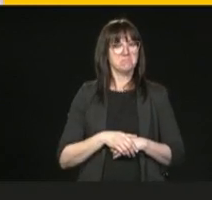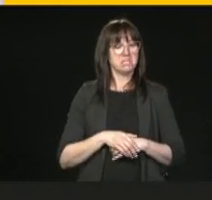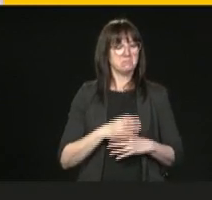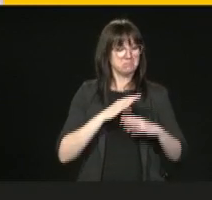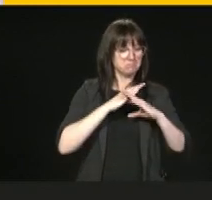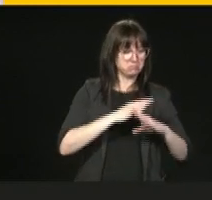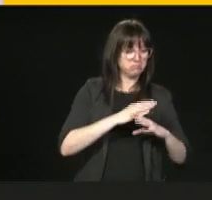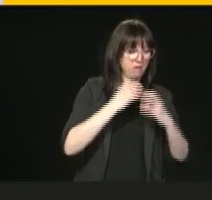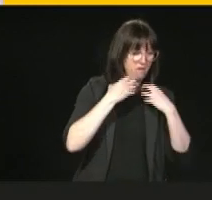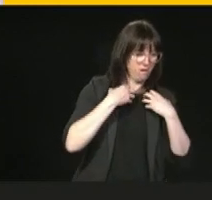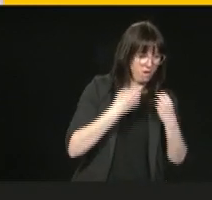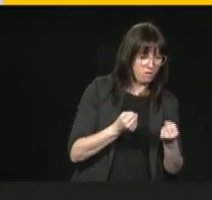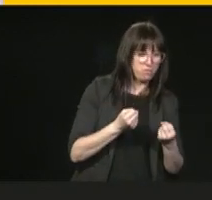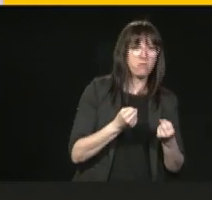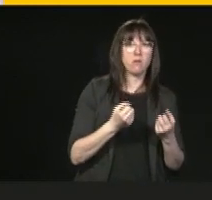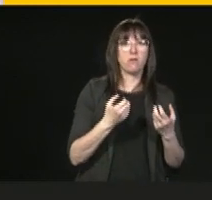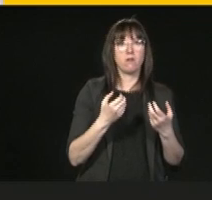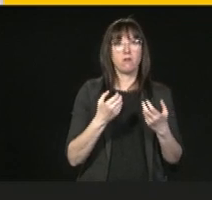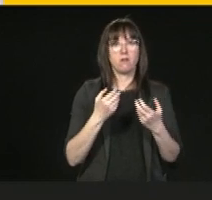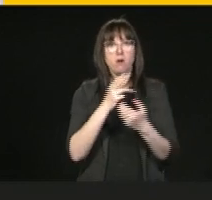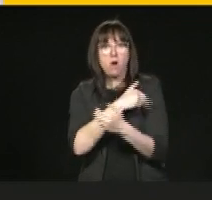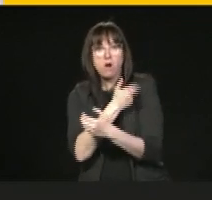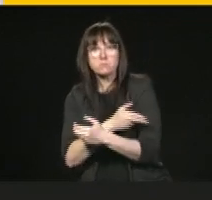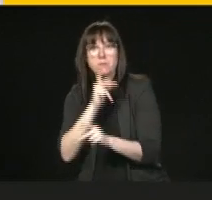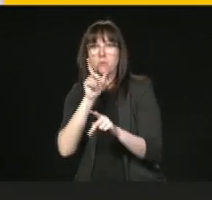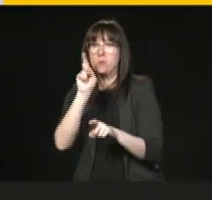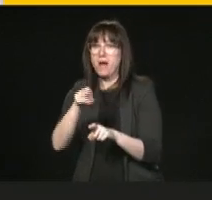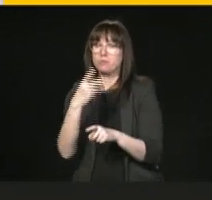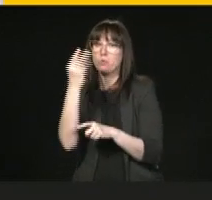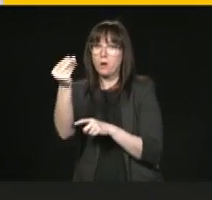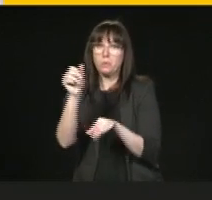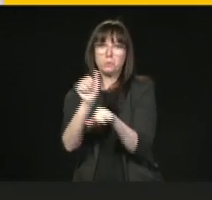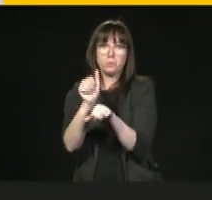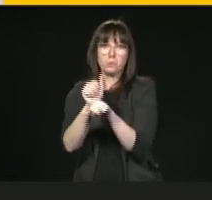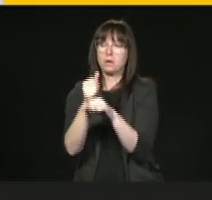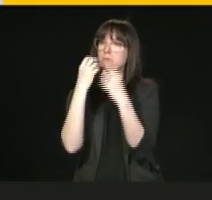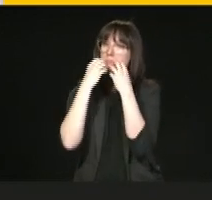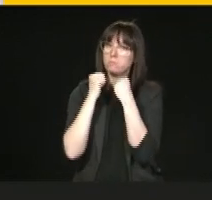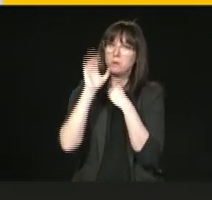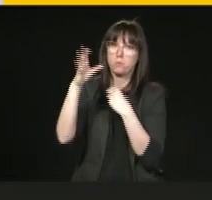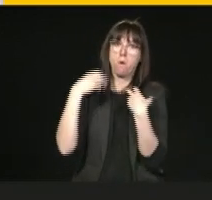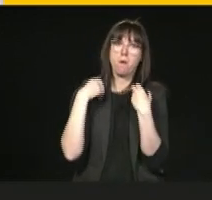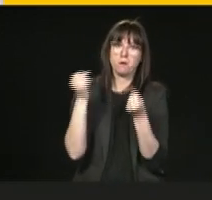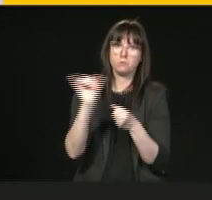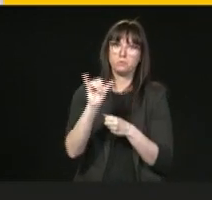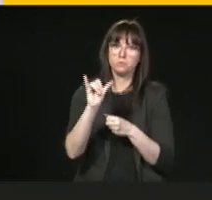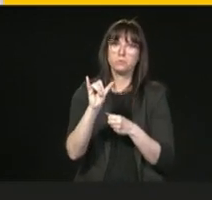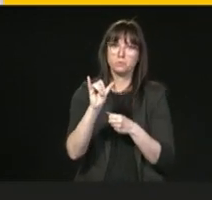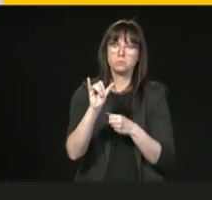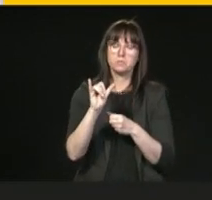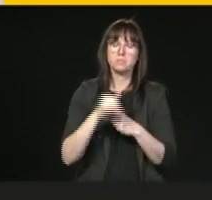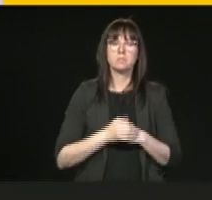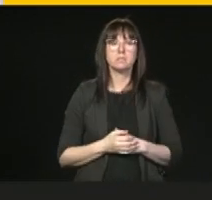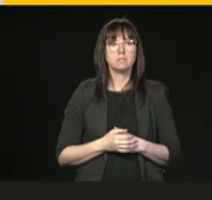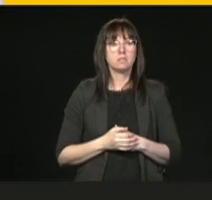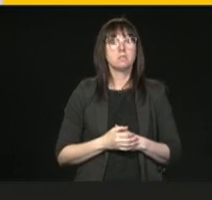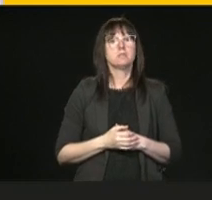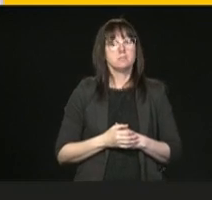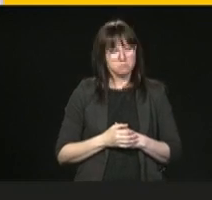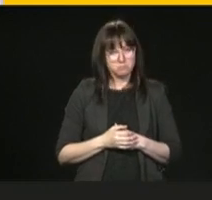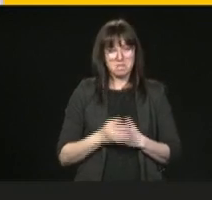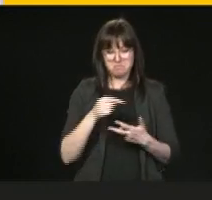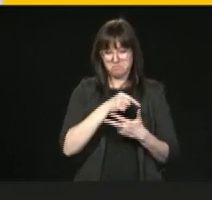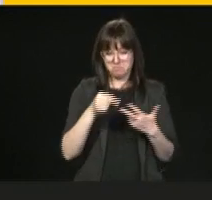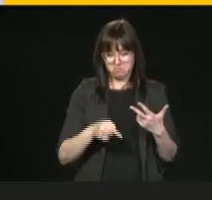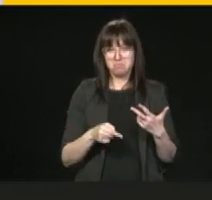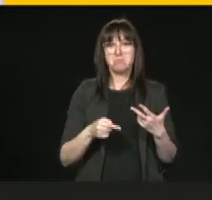extension, our healthcare workers and essential workers who are so important in this time of crisis. And the measures that we've announced and the measures